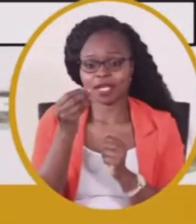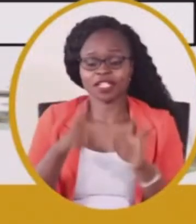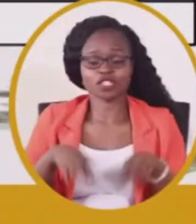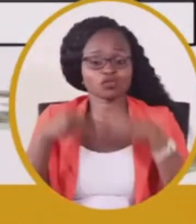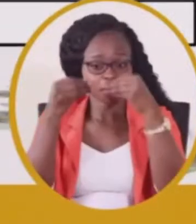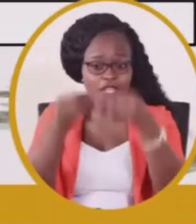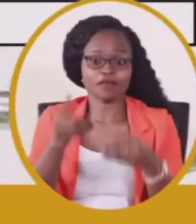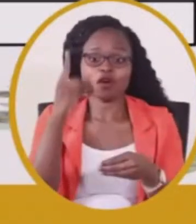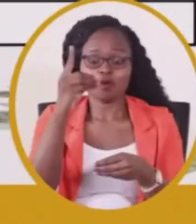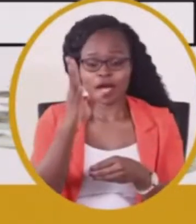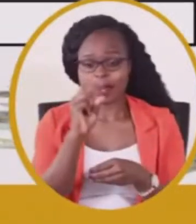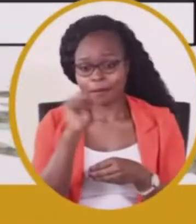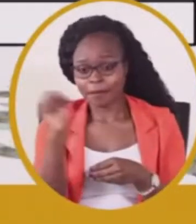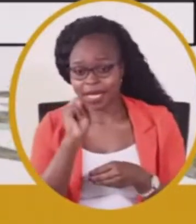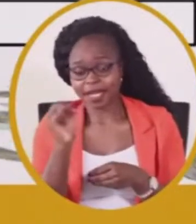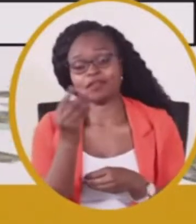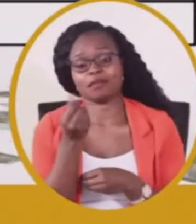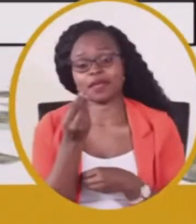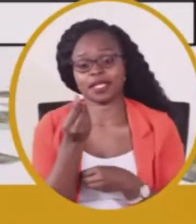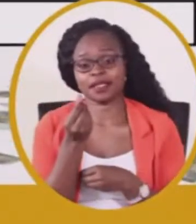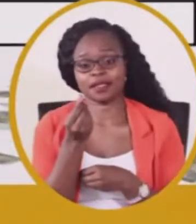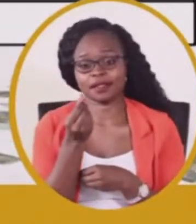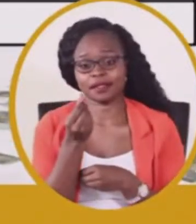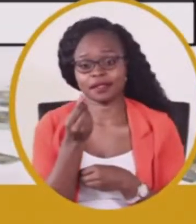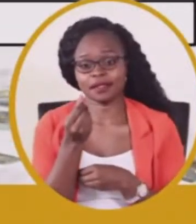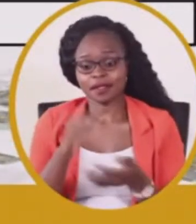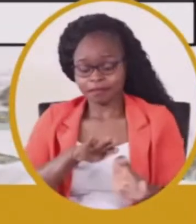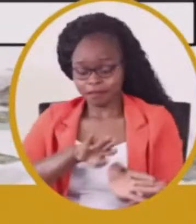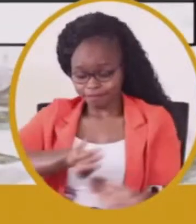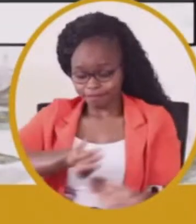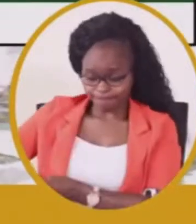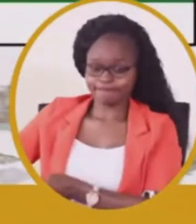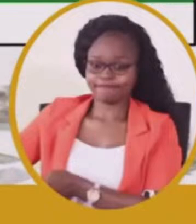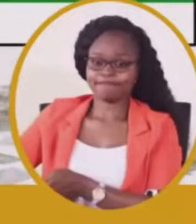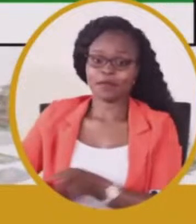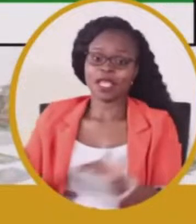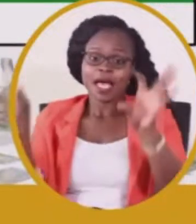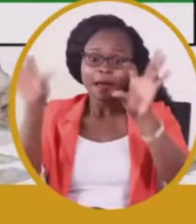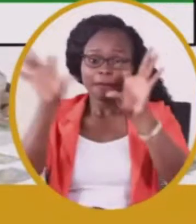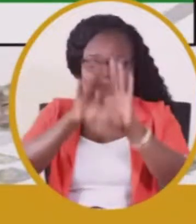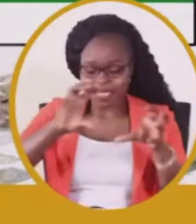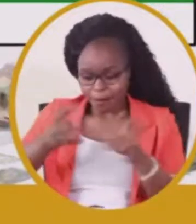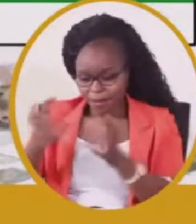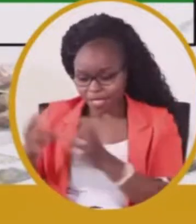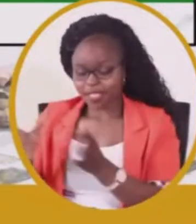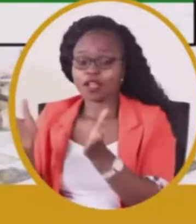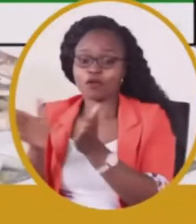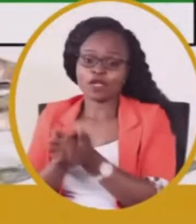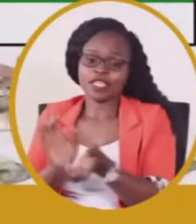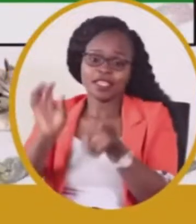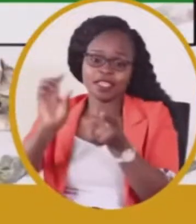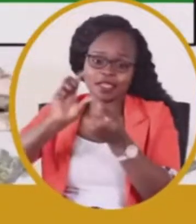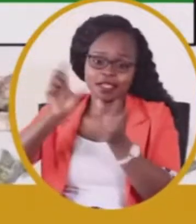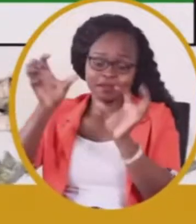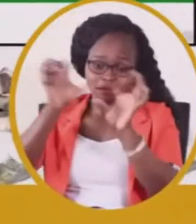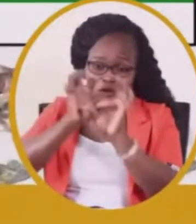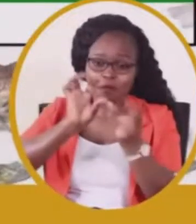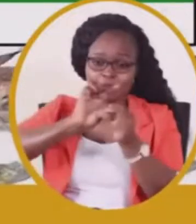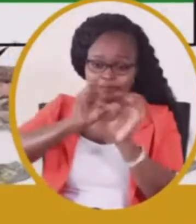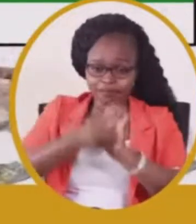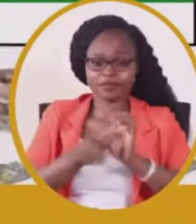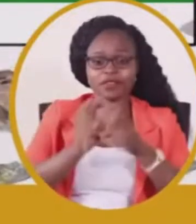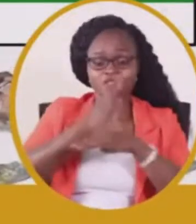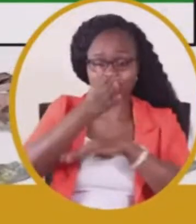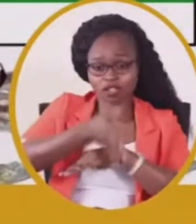pay 1 million Kenya shillings. On the other hand, merging parties with a combined annual turnover or assets